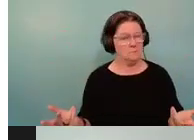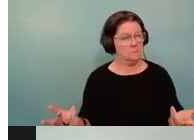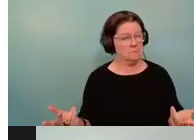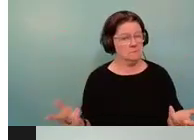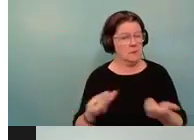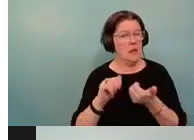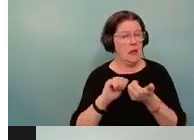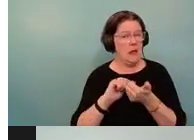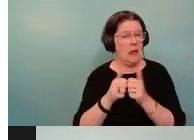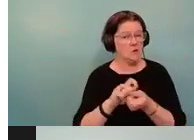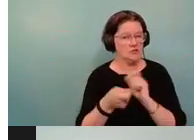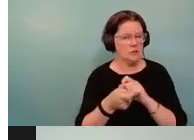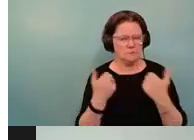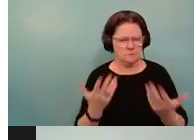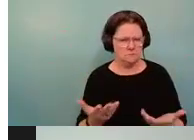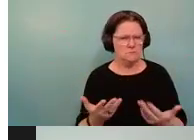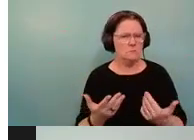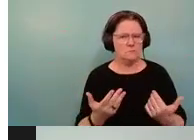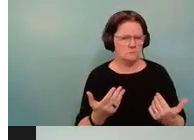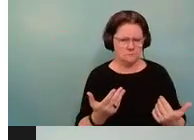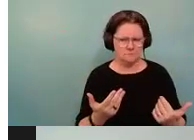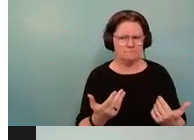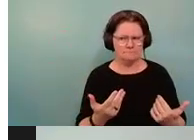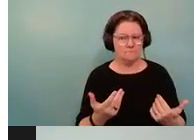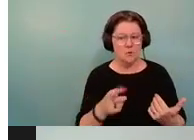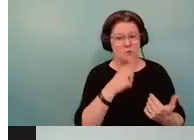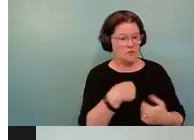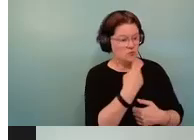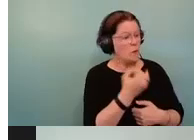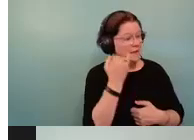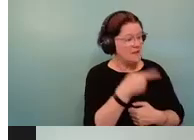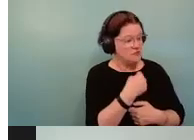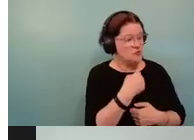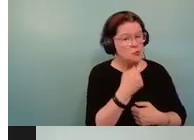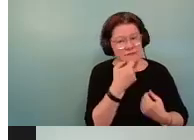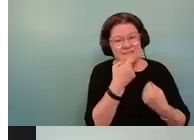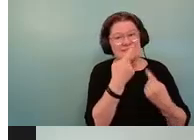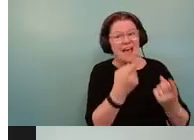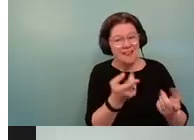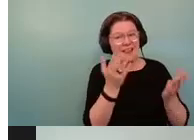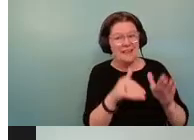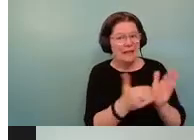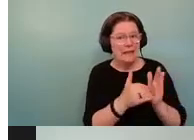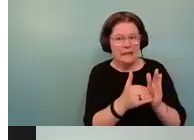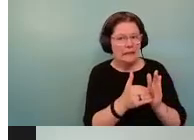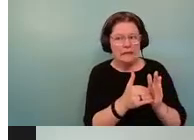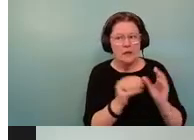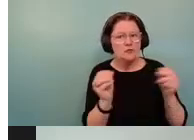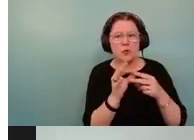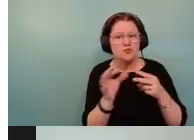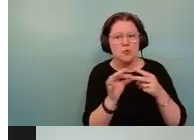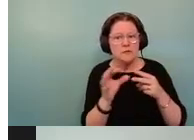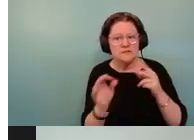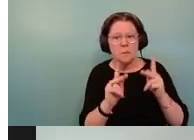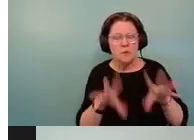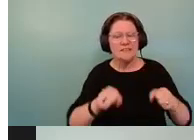anything other than telling her very clearly that if she tells again, she's not going to get any choices and people are going